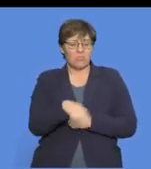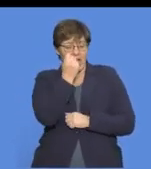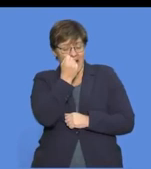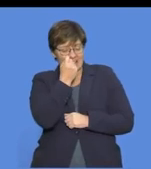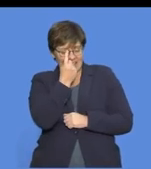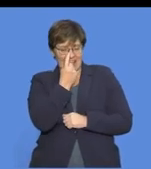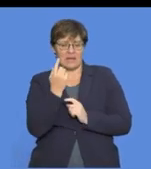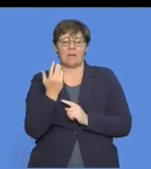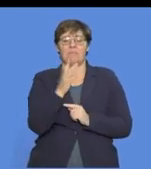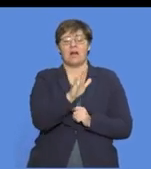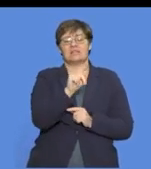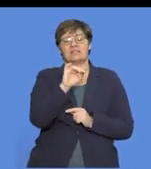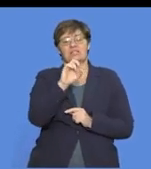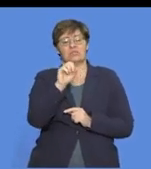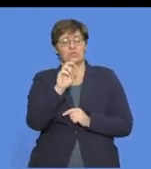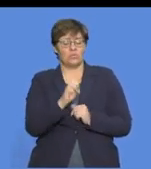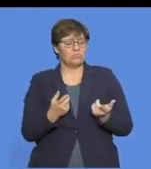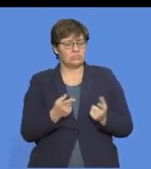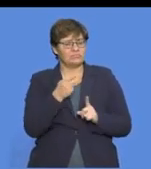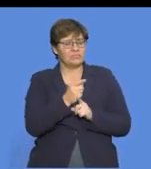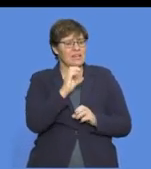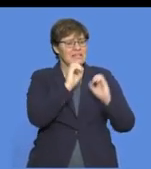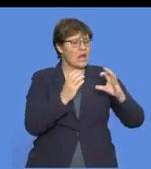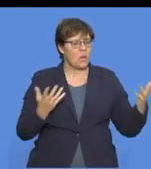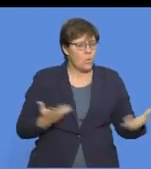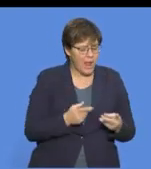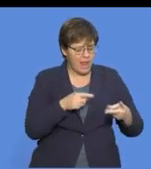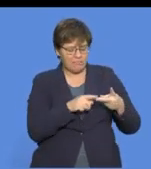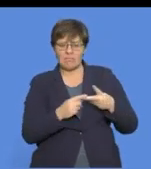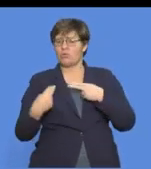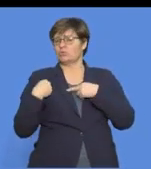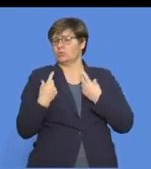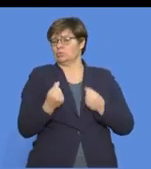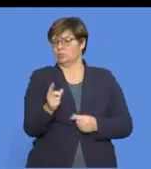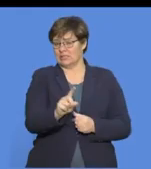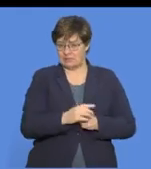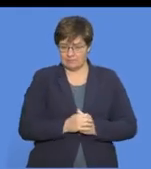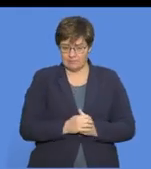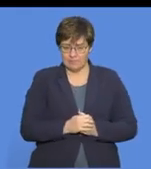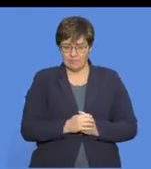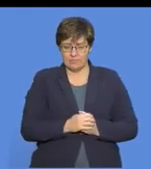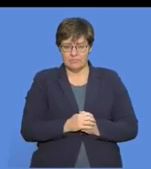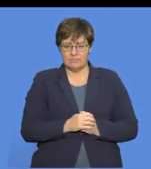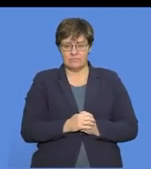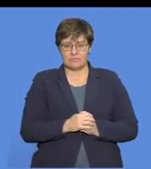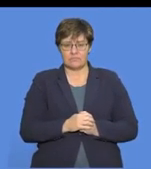understand plant tissues. Where is the cell and what is it actually going to be